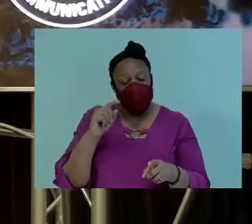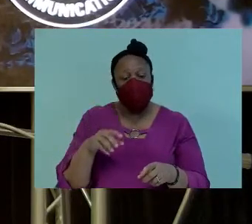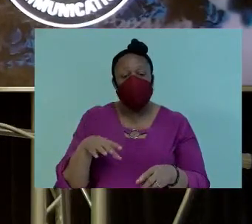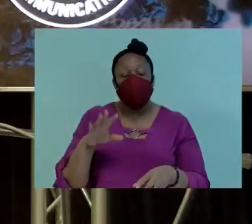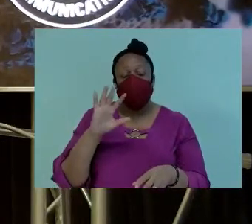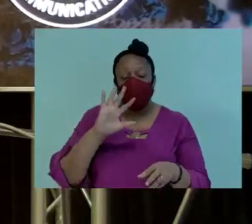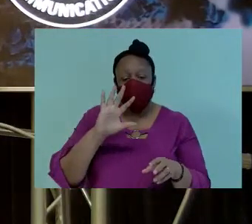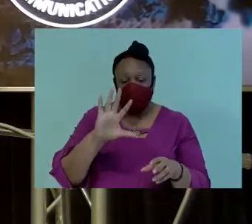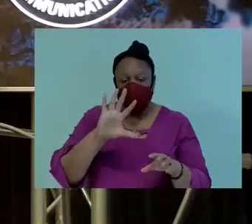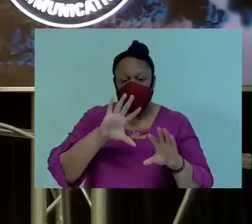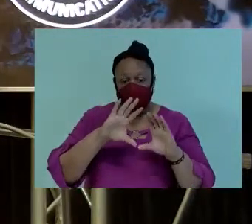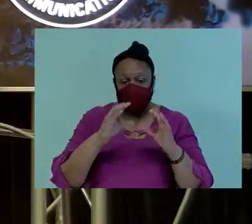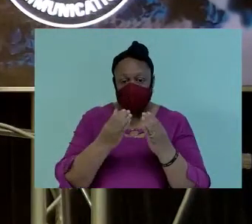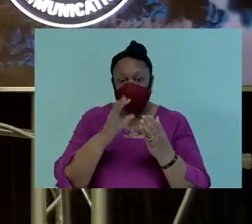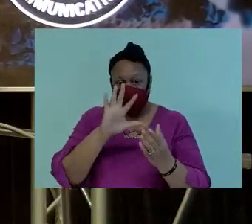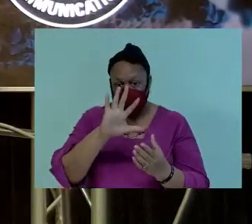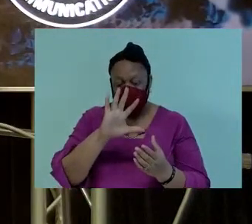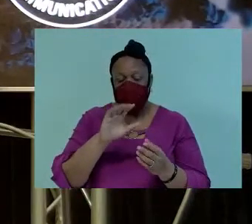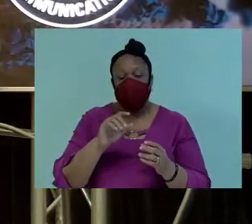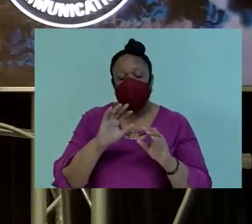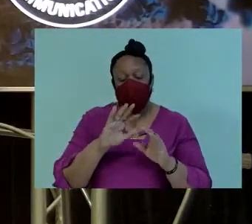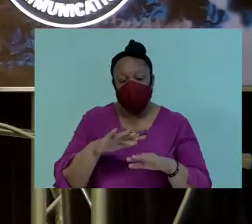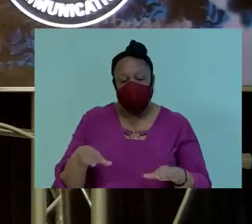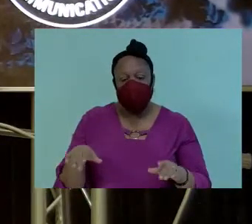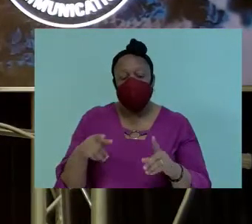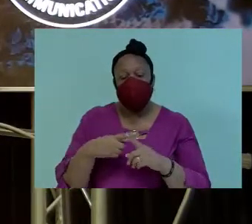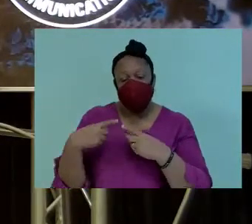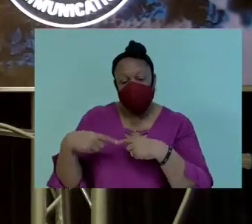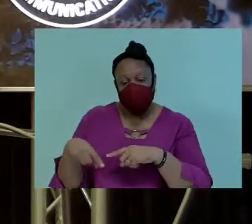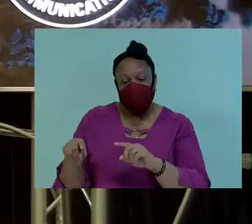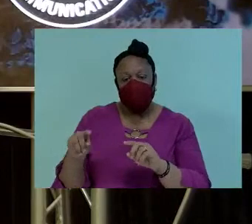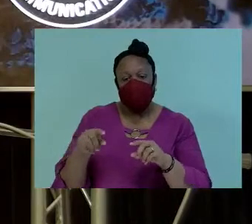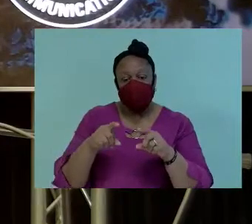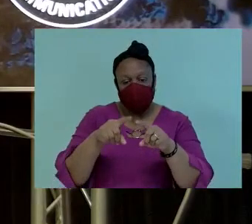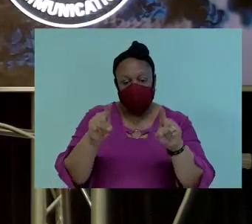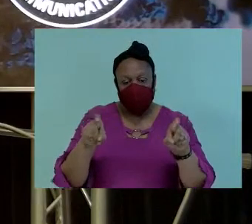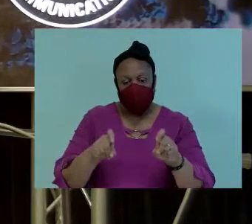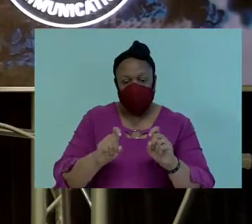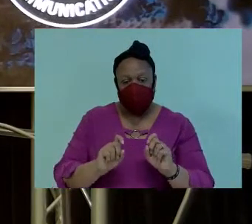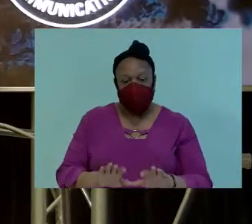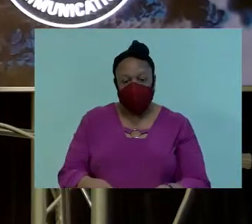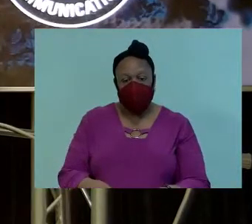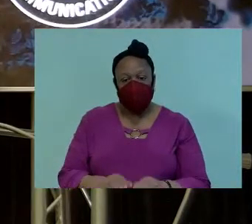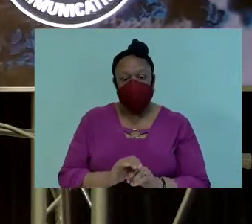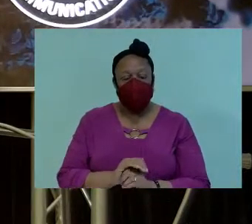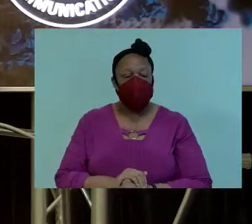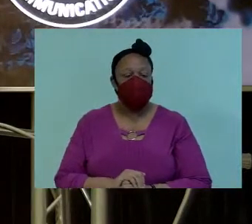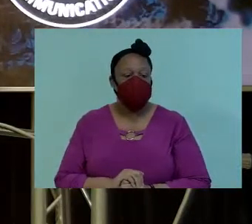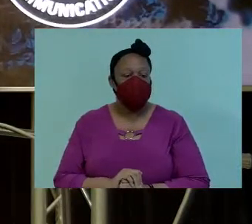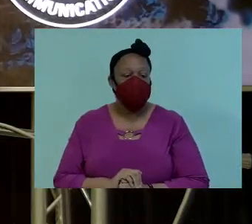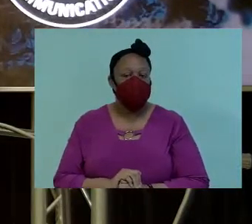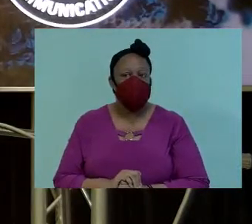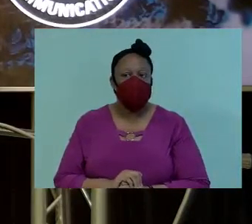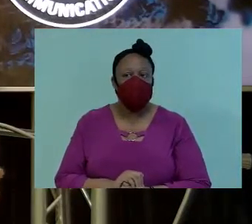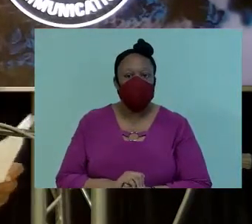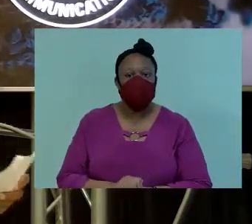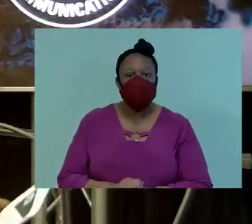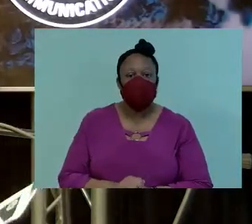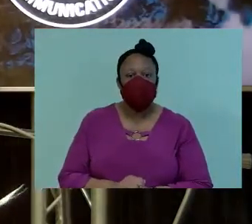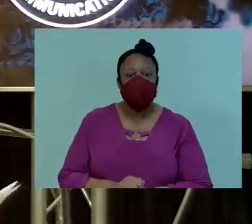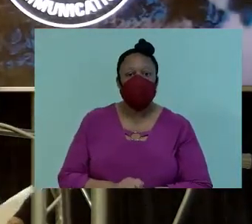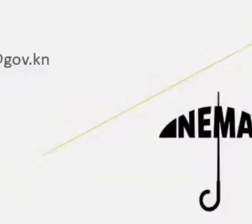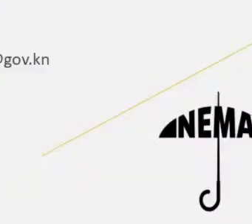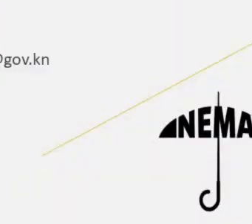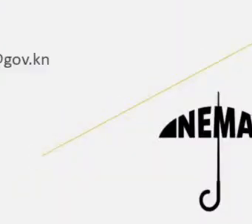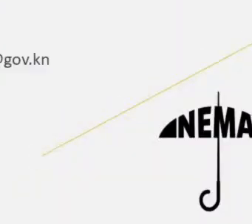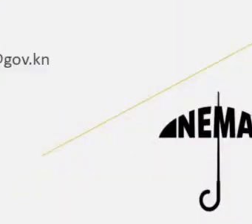our citizens, please again act responsibly during these times. Thank you, Mr. Williams.